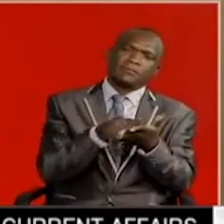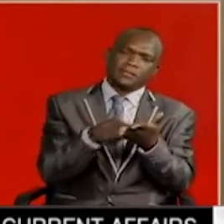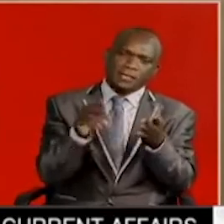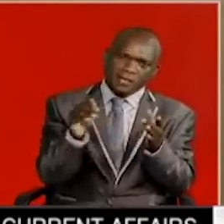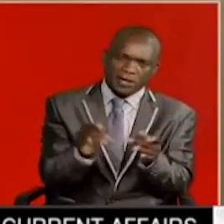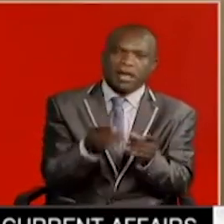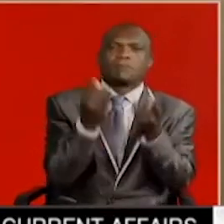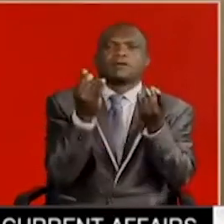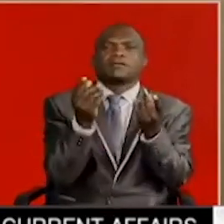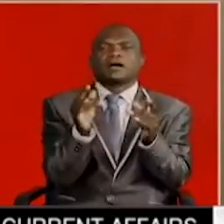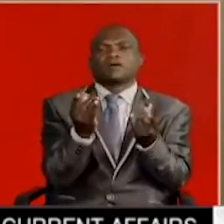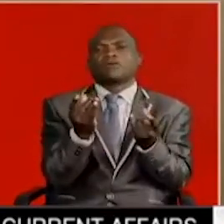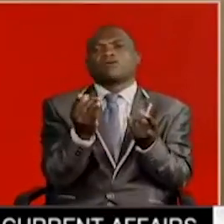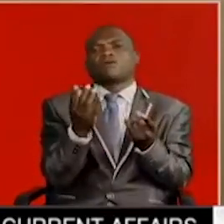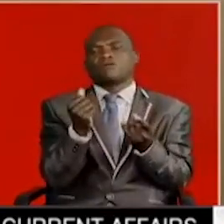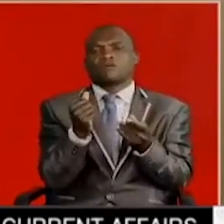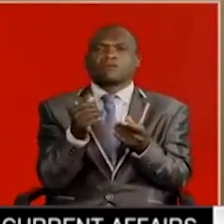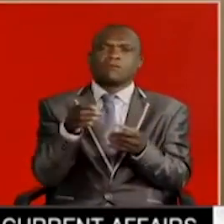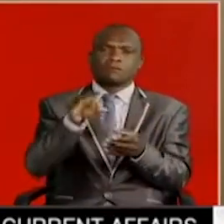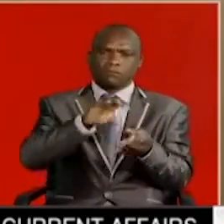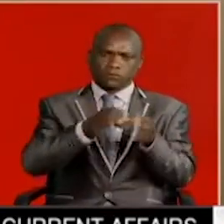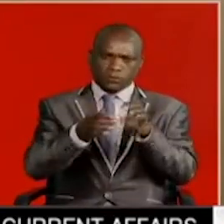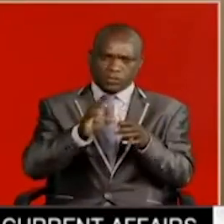interest following COVID-19